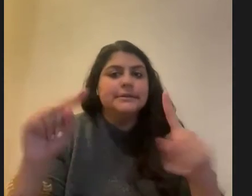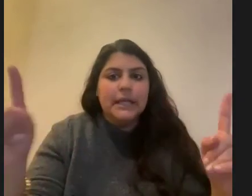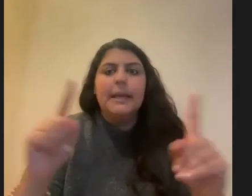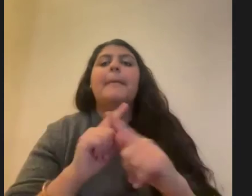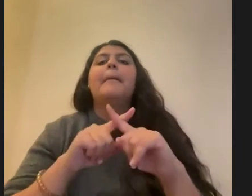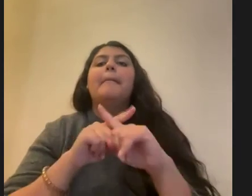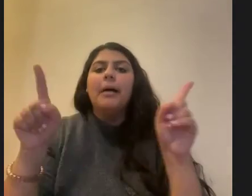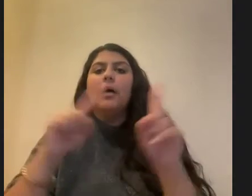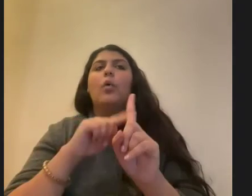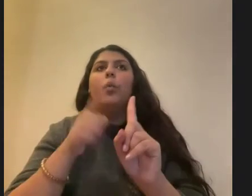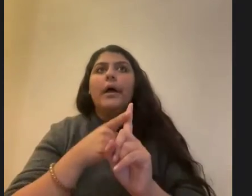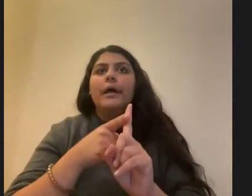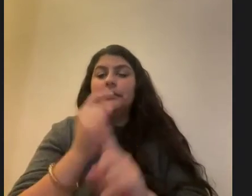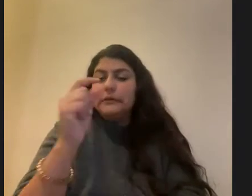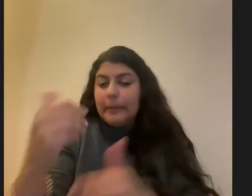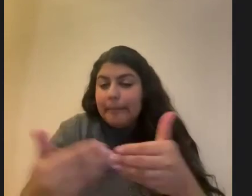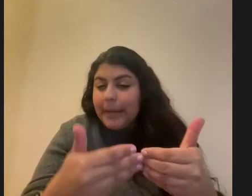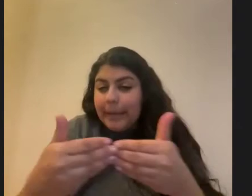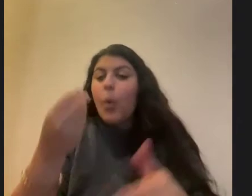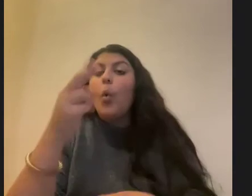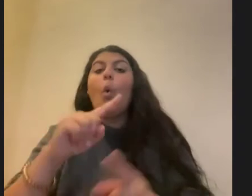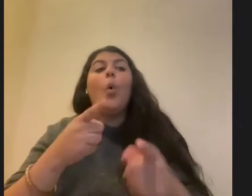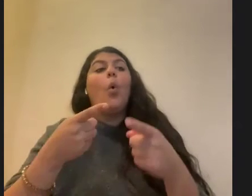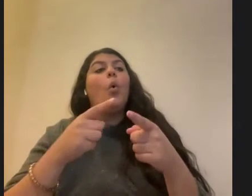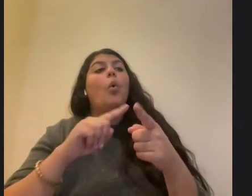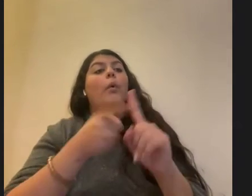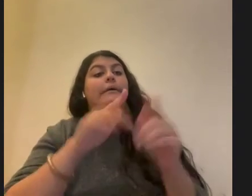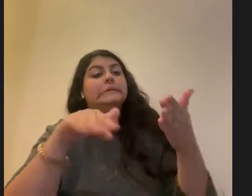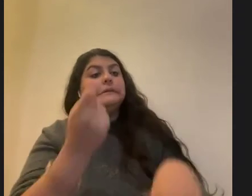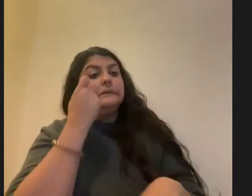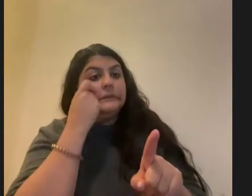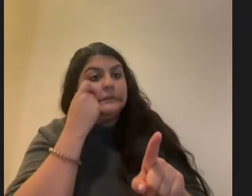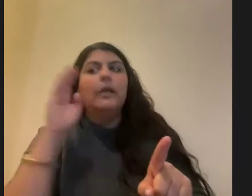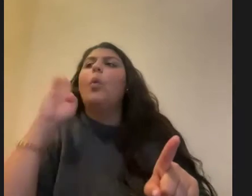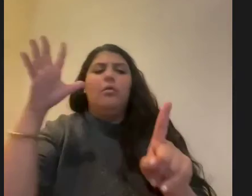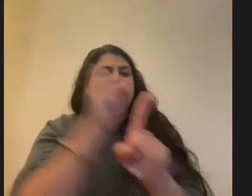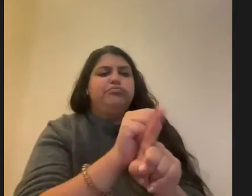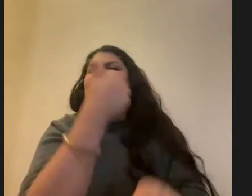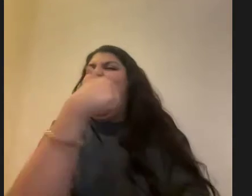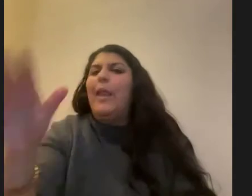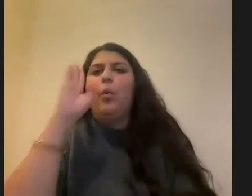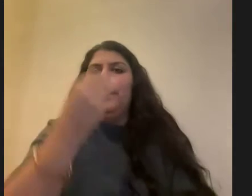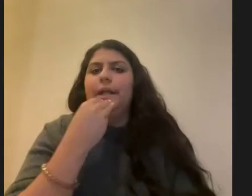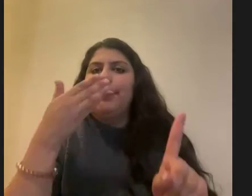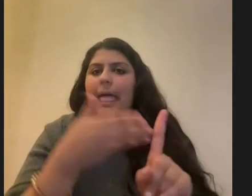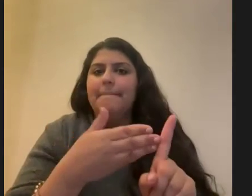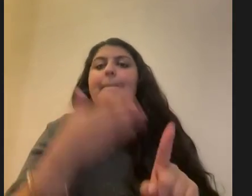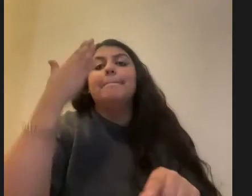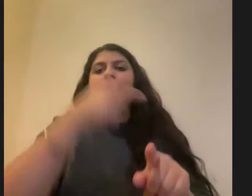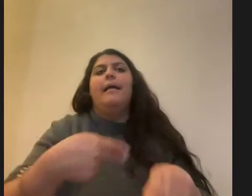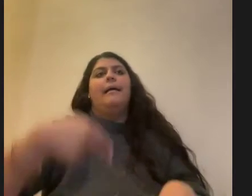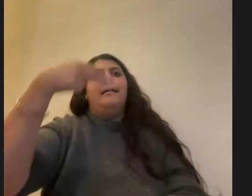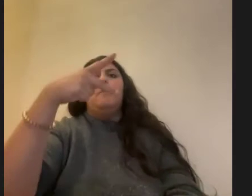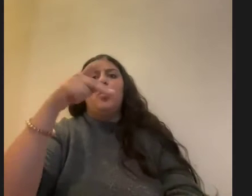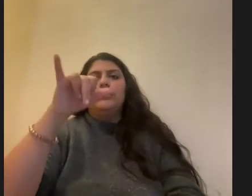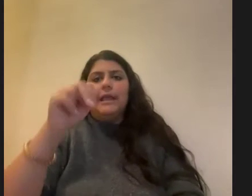when they are little babies or when they have just died, anything and everything will eat that octopus because they are really high in protein and really